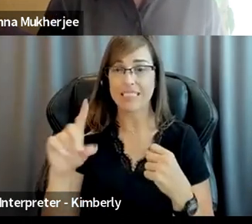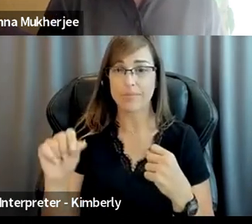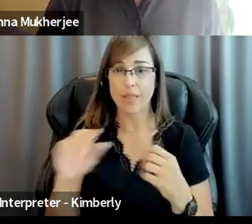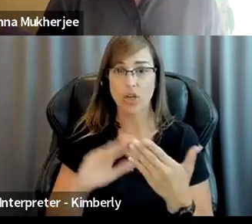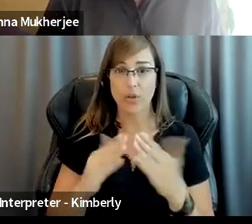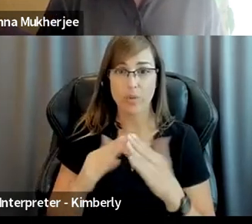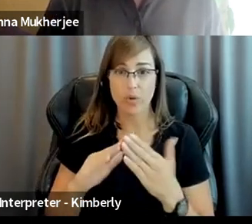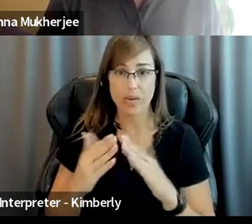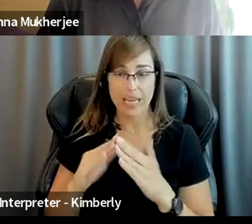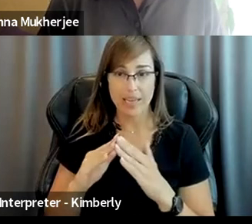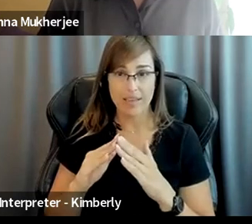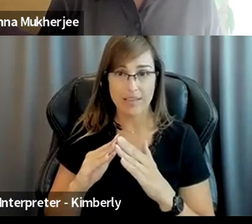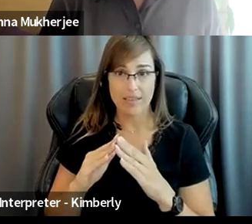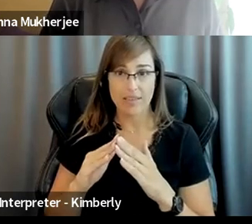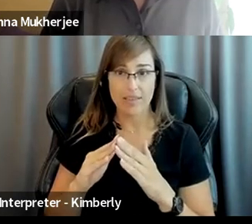community.